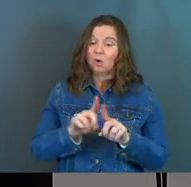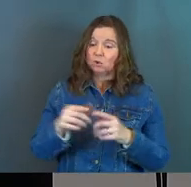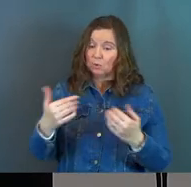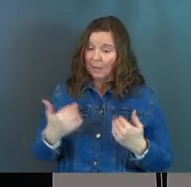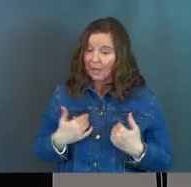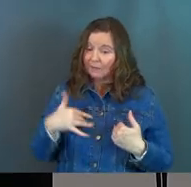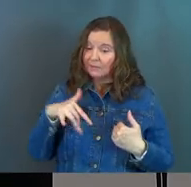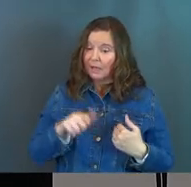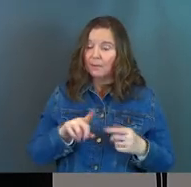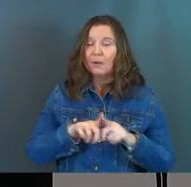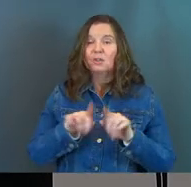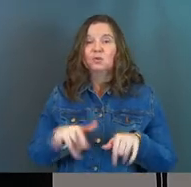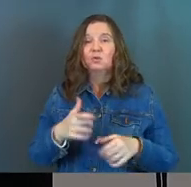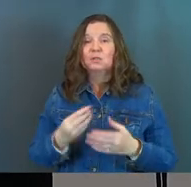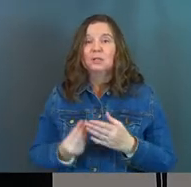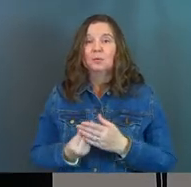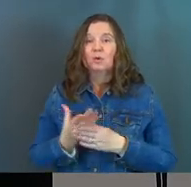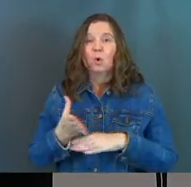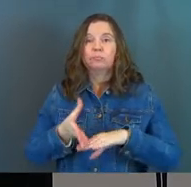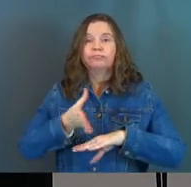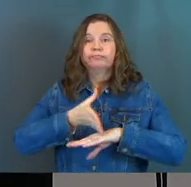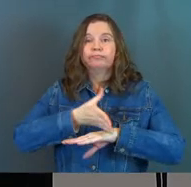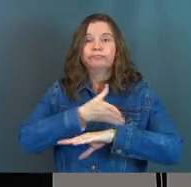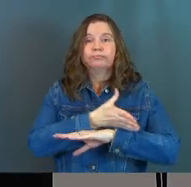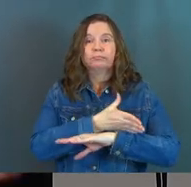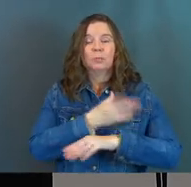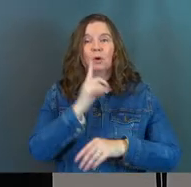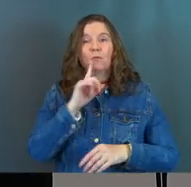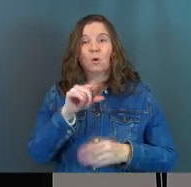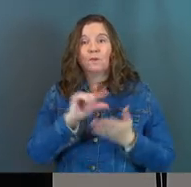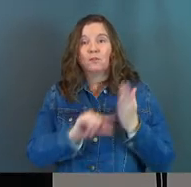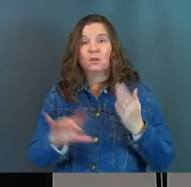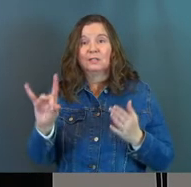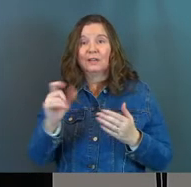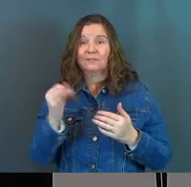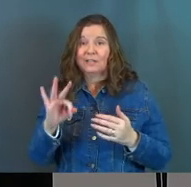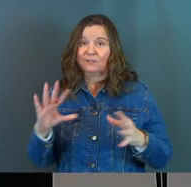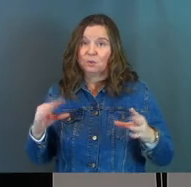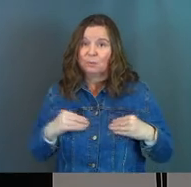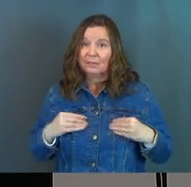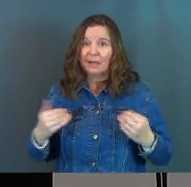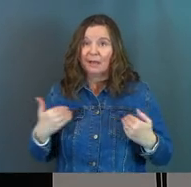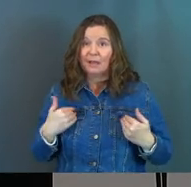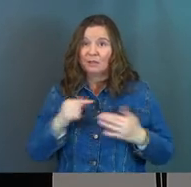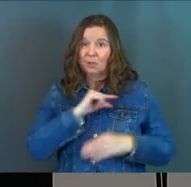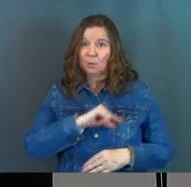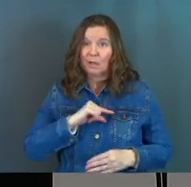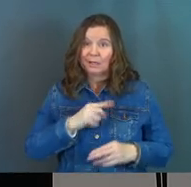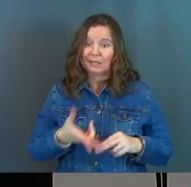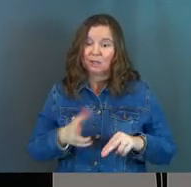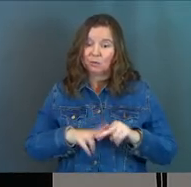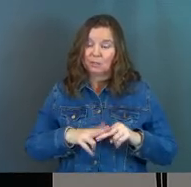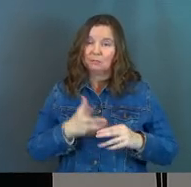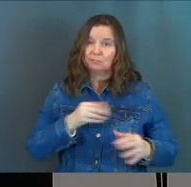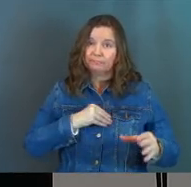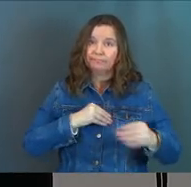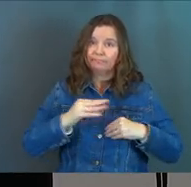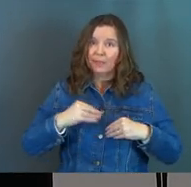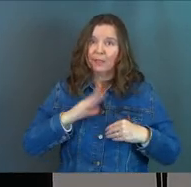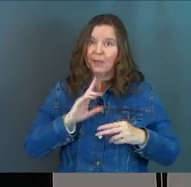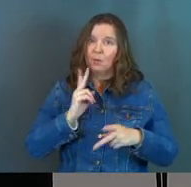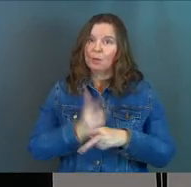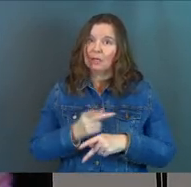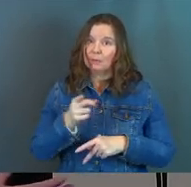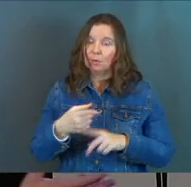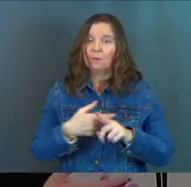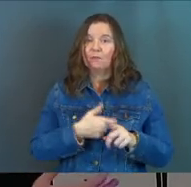should you have it, but you should be growing in these things. For verse 8, for if you possess these qualities in increasing measure, they will